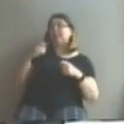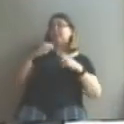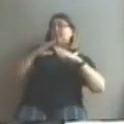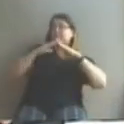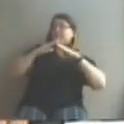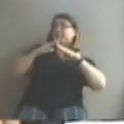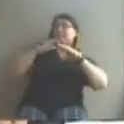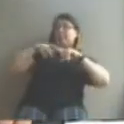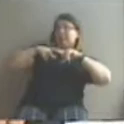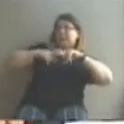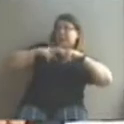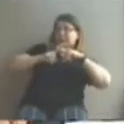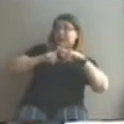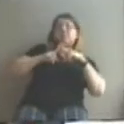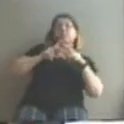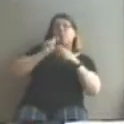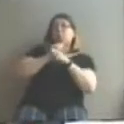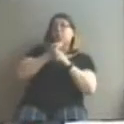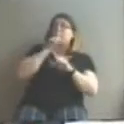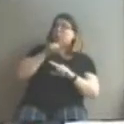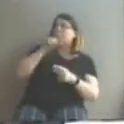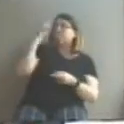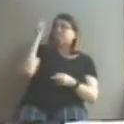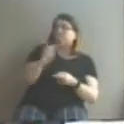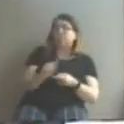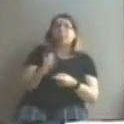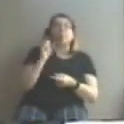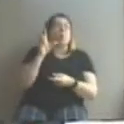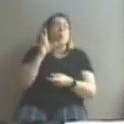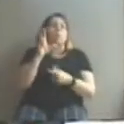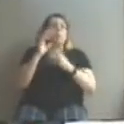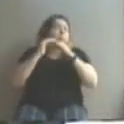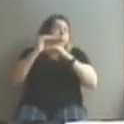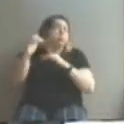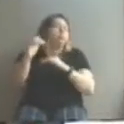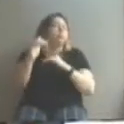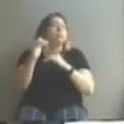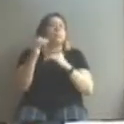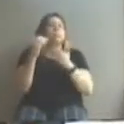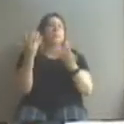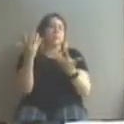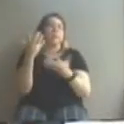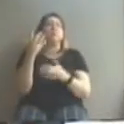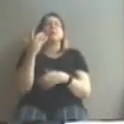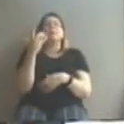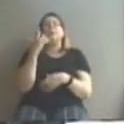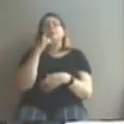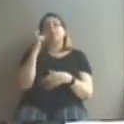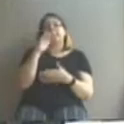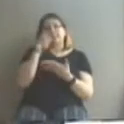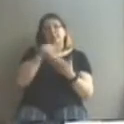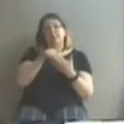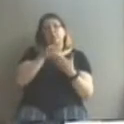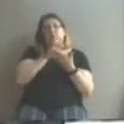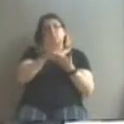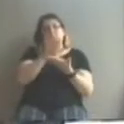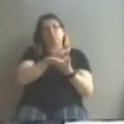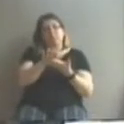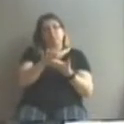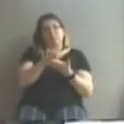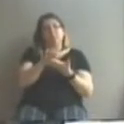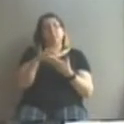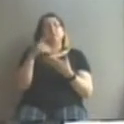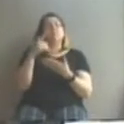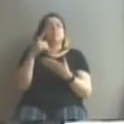maintenance crews, work orders have reduced by X, or have not reduced by X. And then because of centralized custodians,